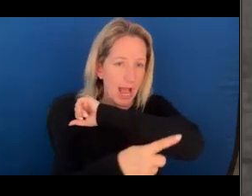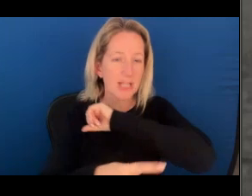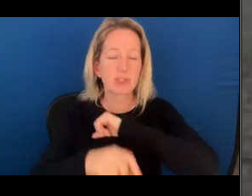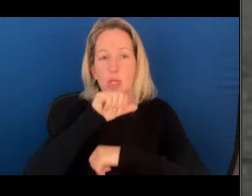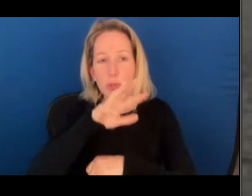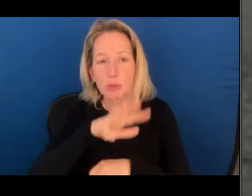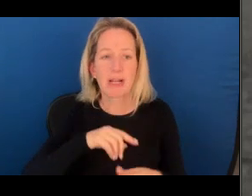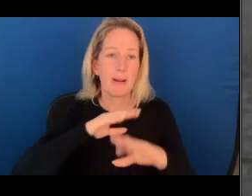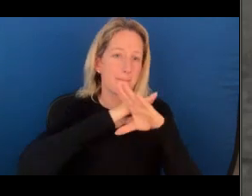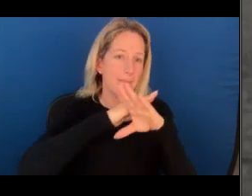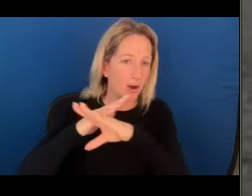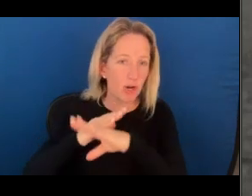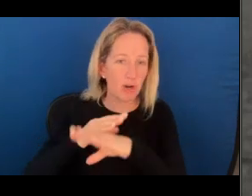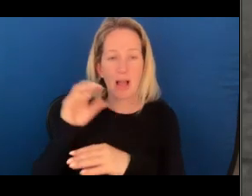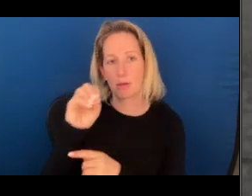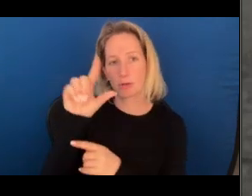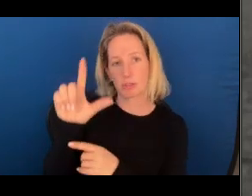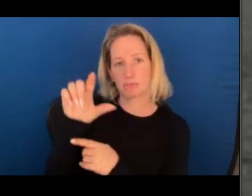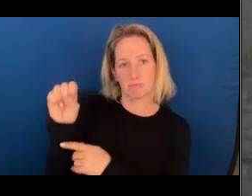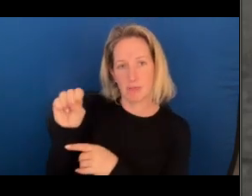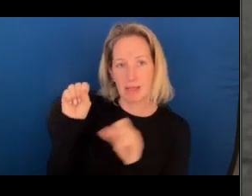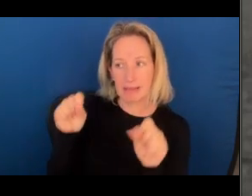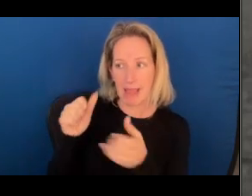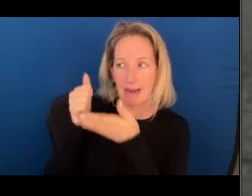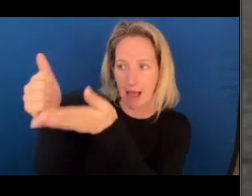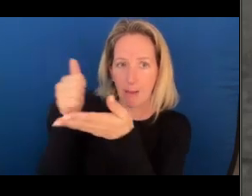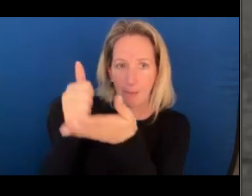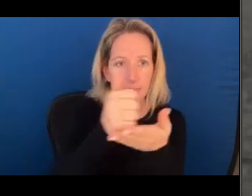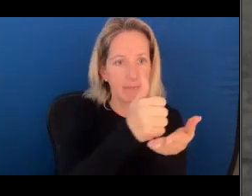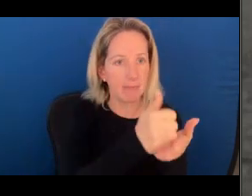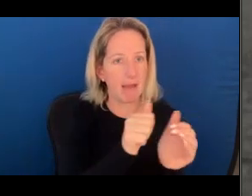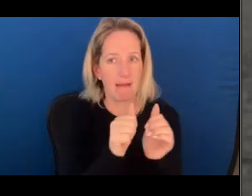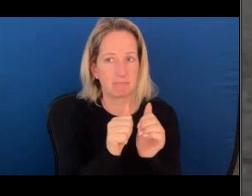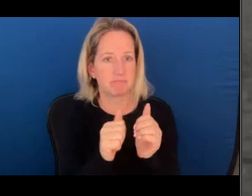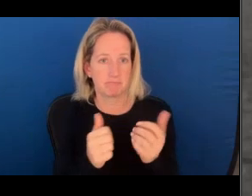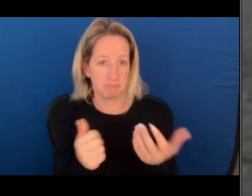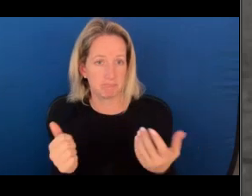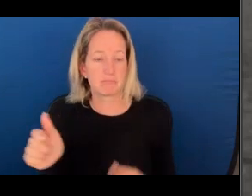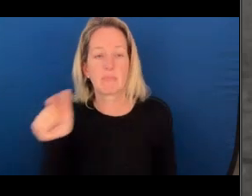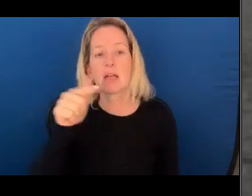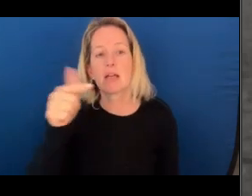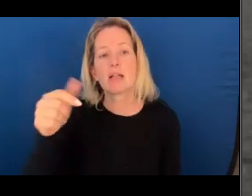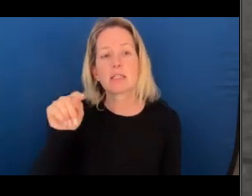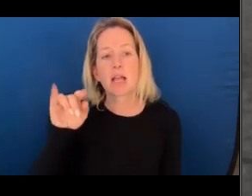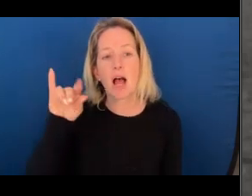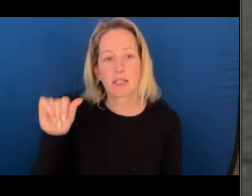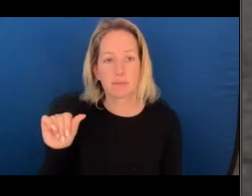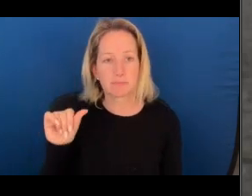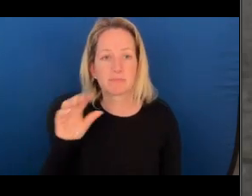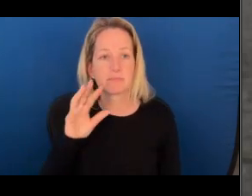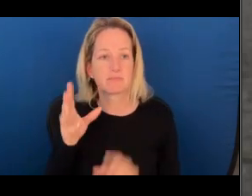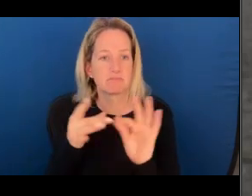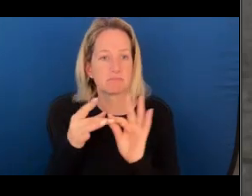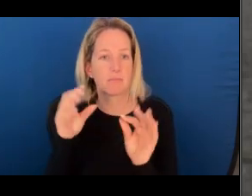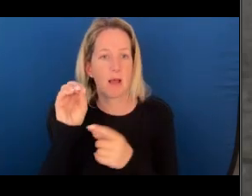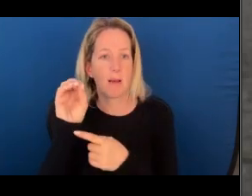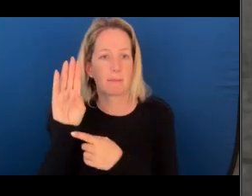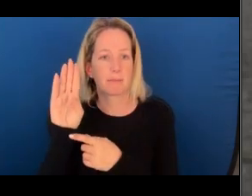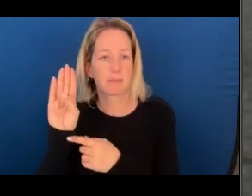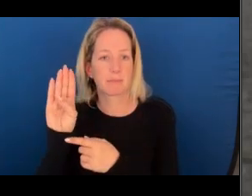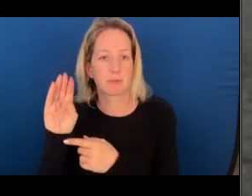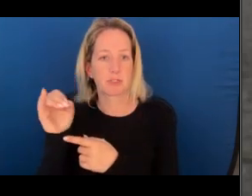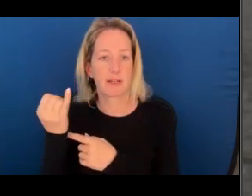litter strategy can help assist them in any way, shape, or form. And I'll pass it back to Tanya to talk about objective two. Next